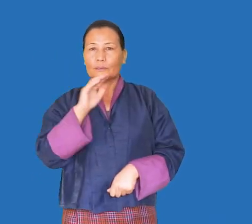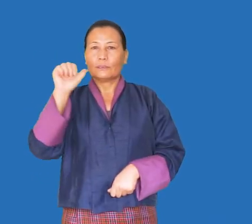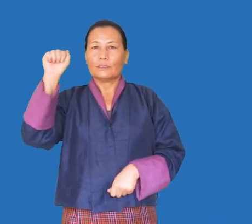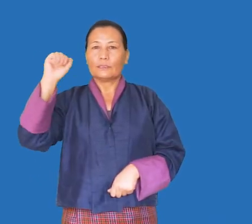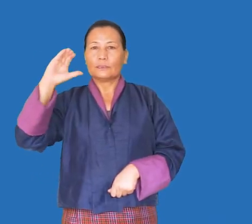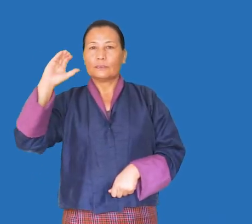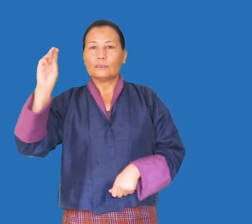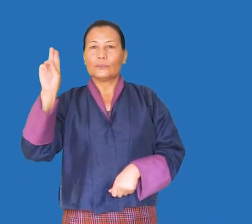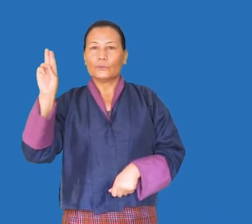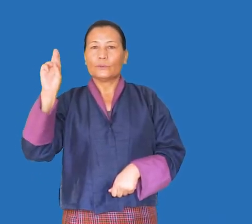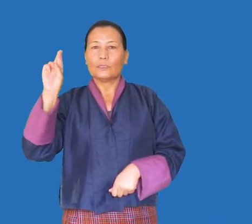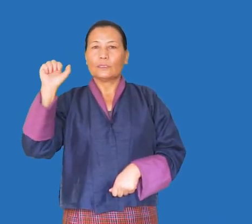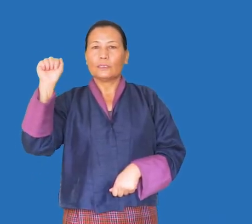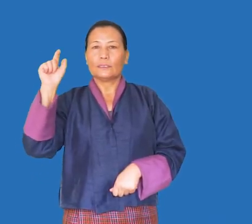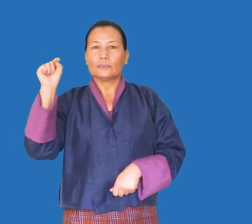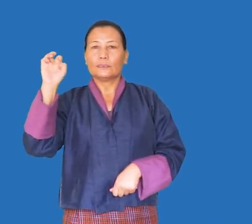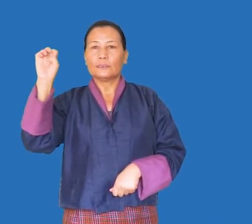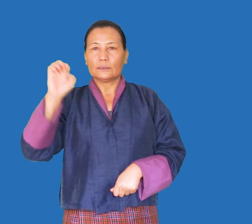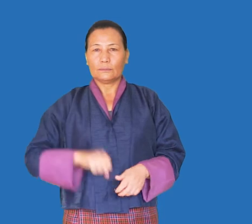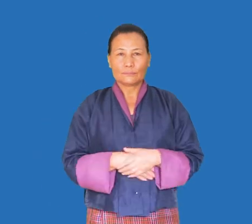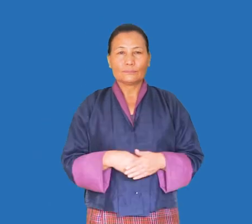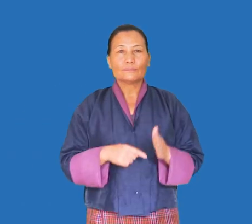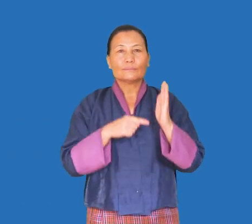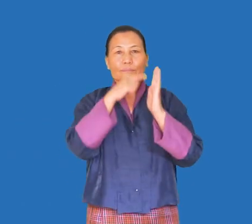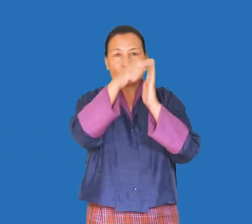Be accurate.